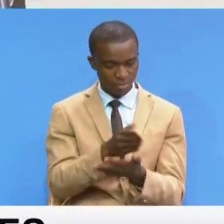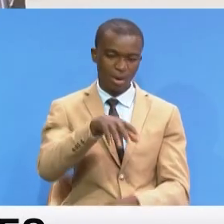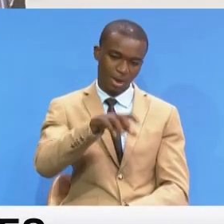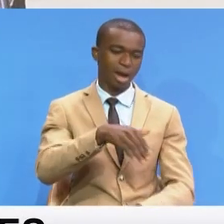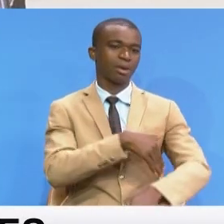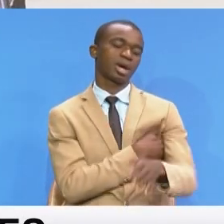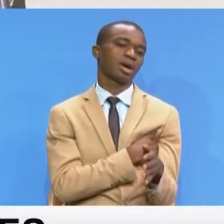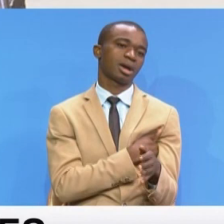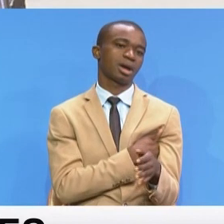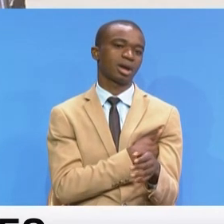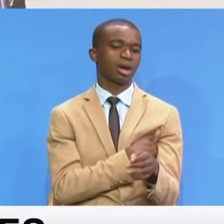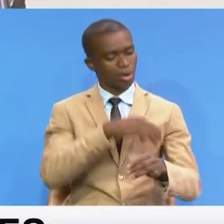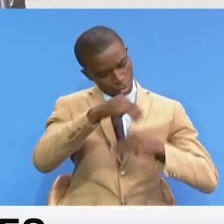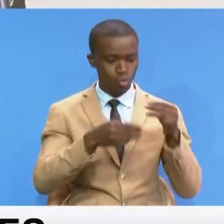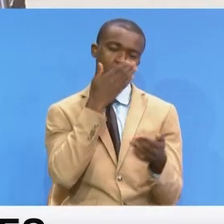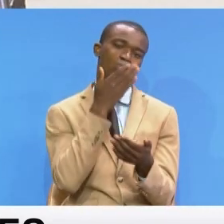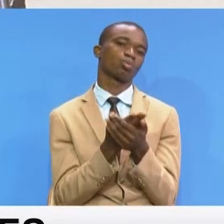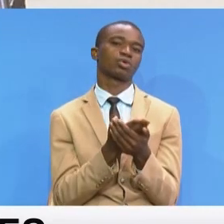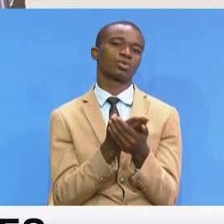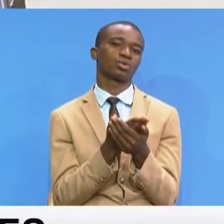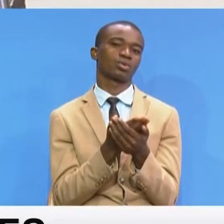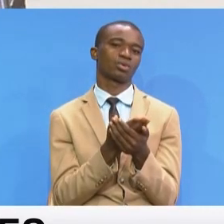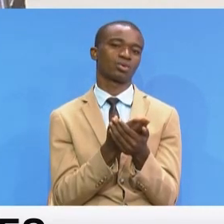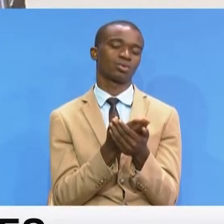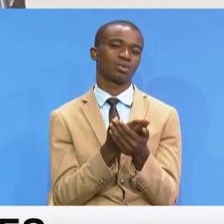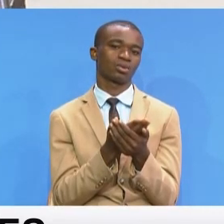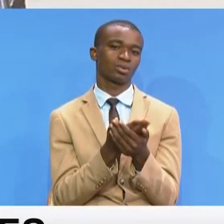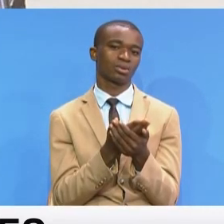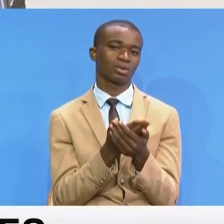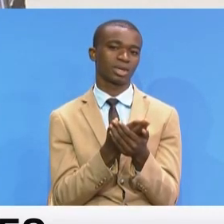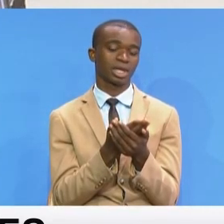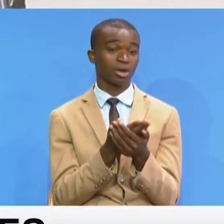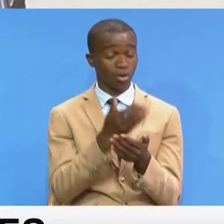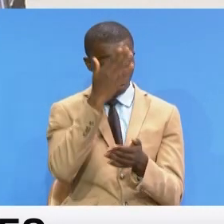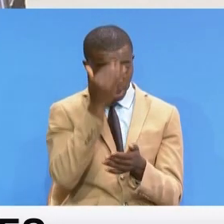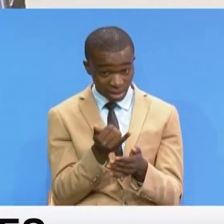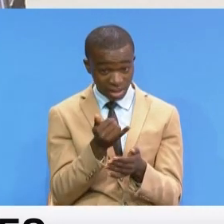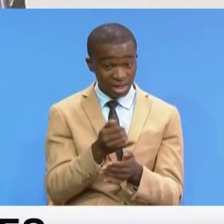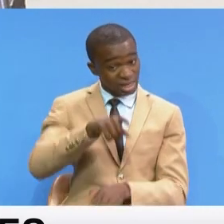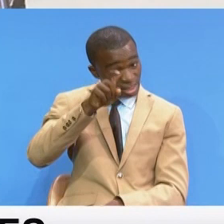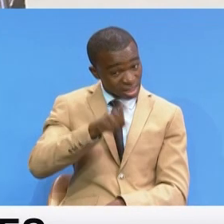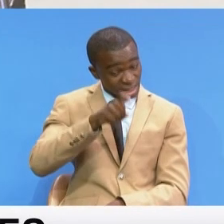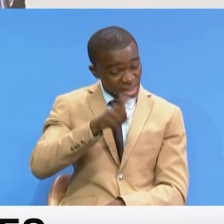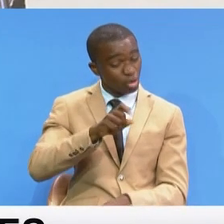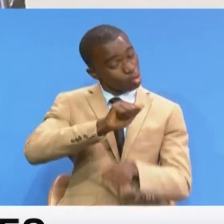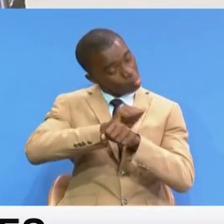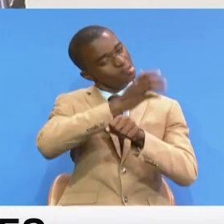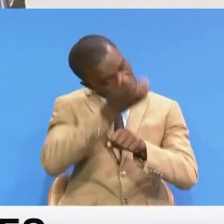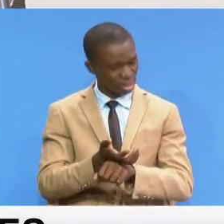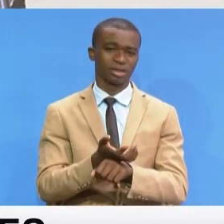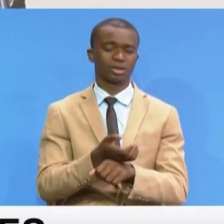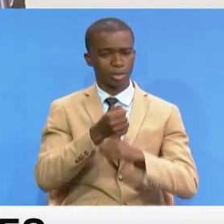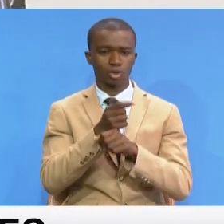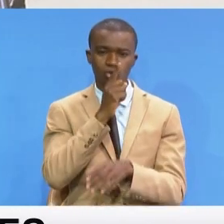a task that falls on one individual. It requires concerted efforts